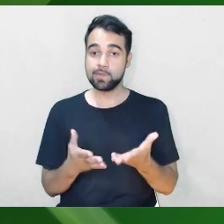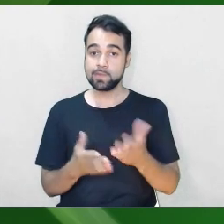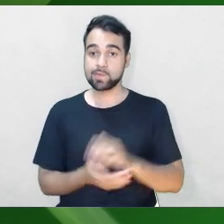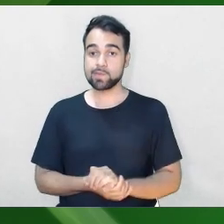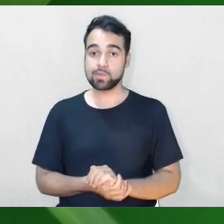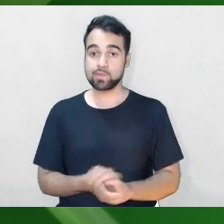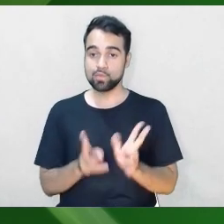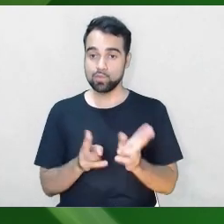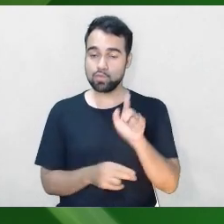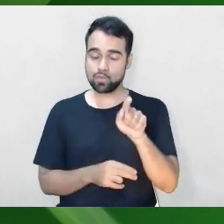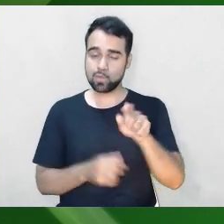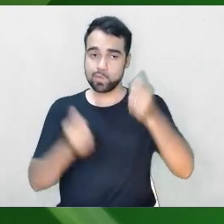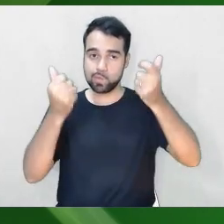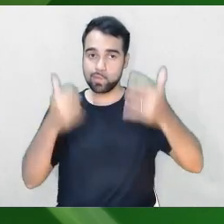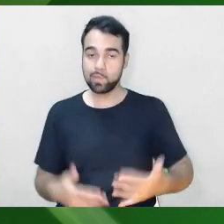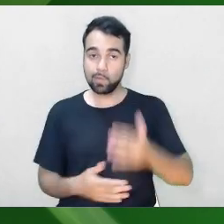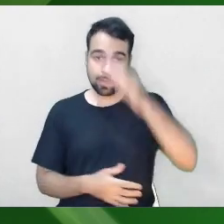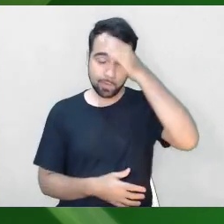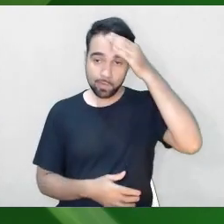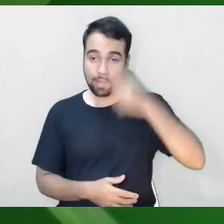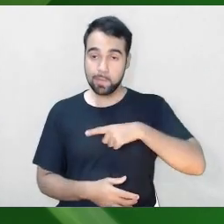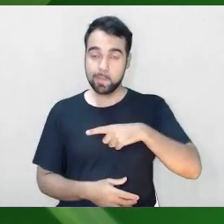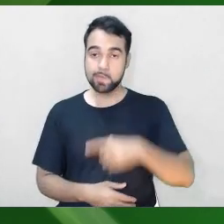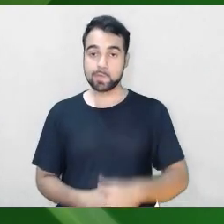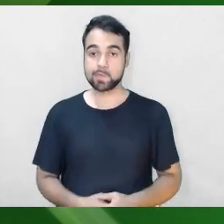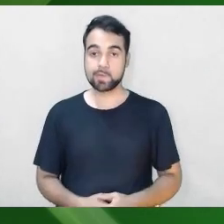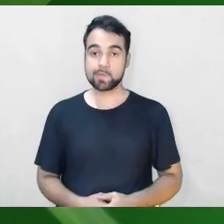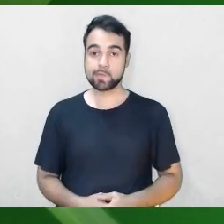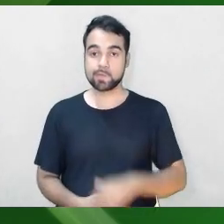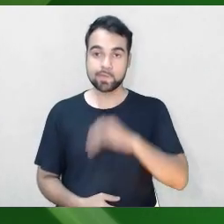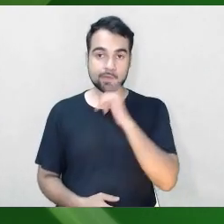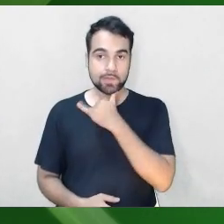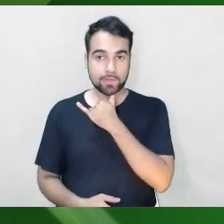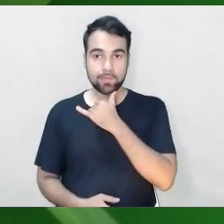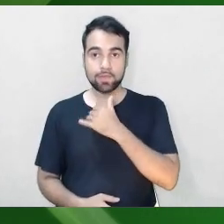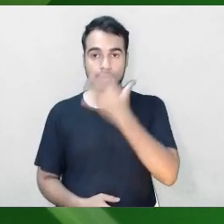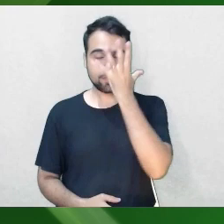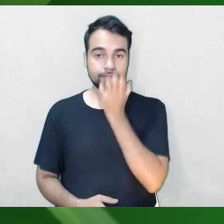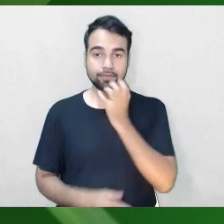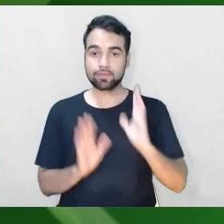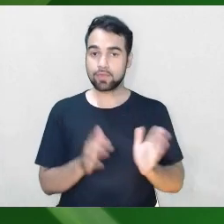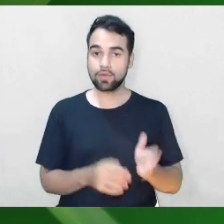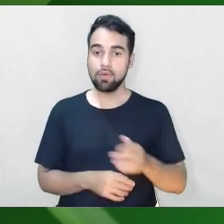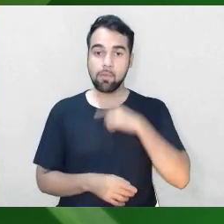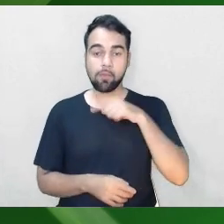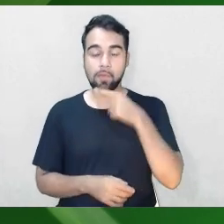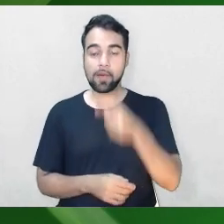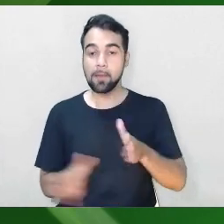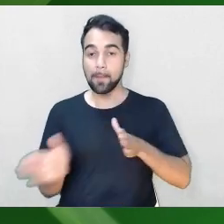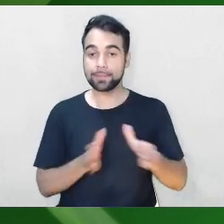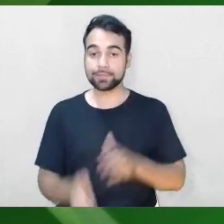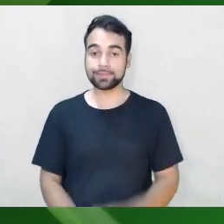where personalization comes in, as you were saying. A customer who is irritated and annoyed because of